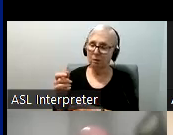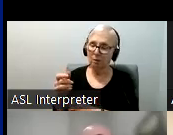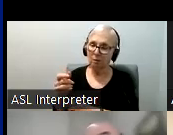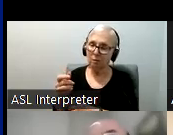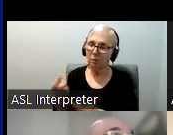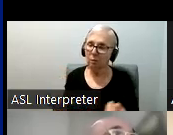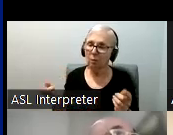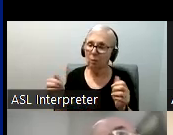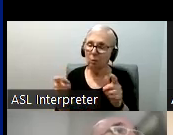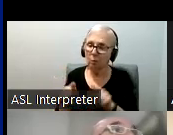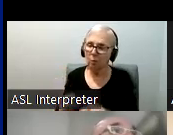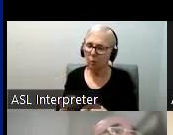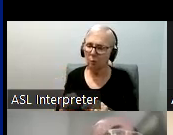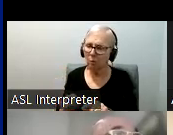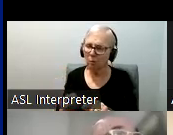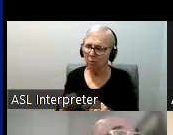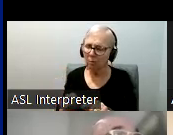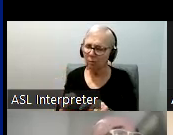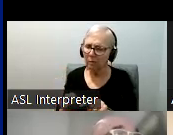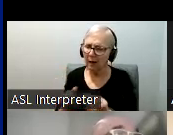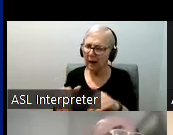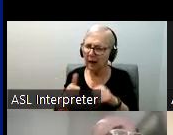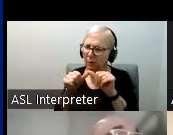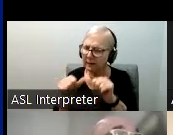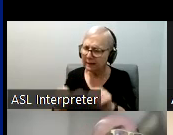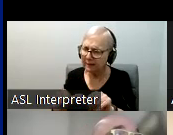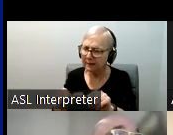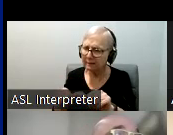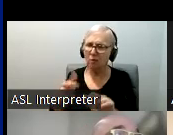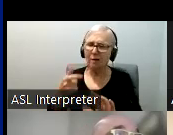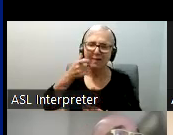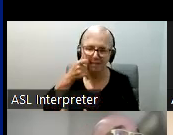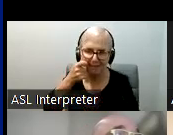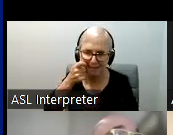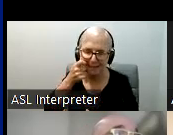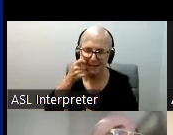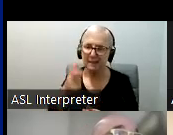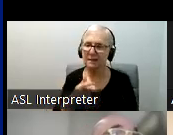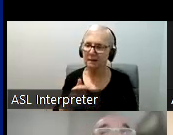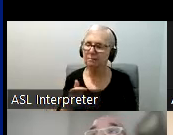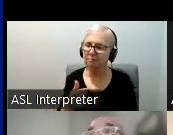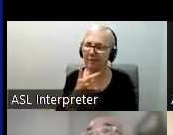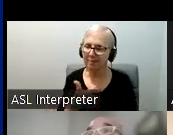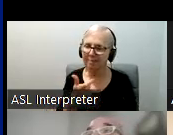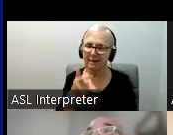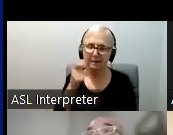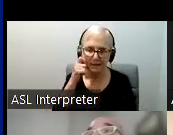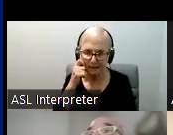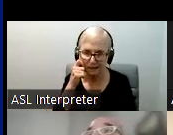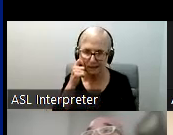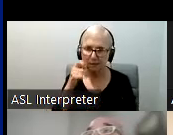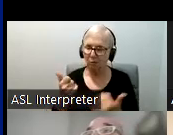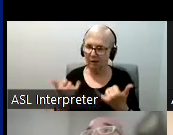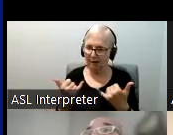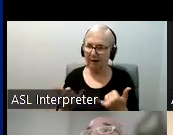Voice Council? How do we continue to have thick skin? Right now, I'm in a space in a school